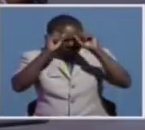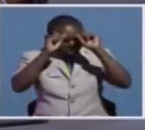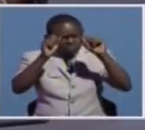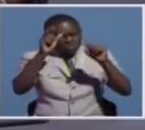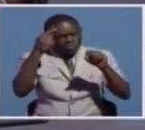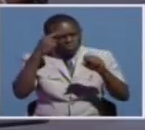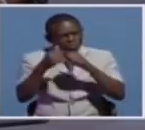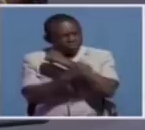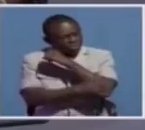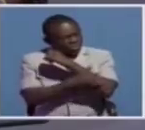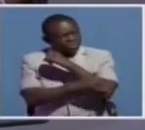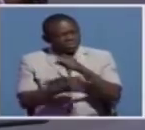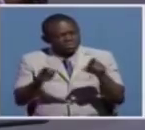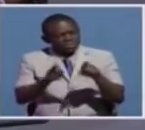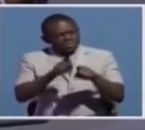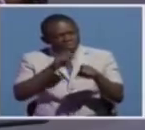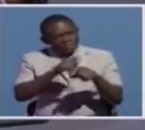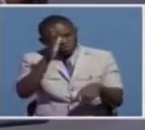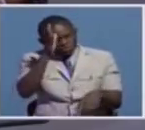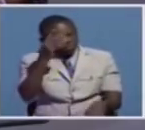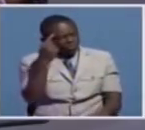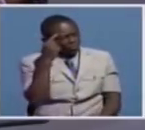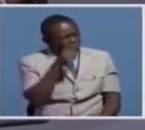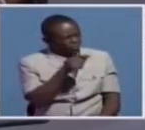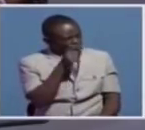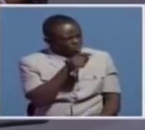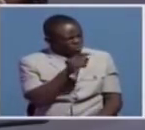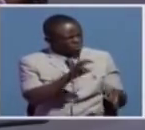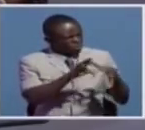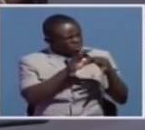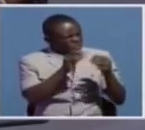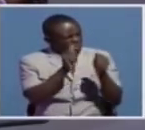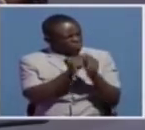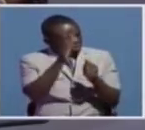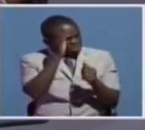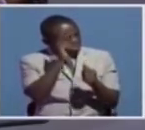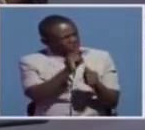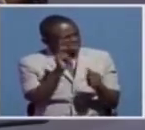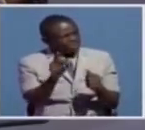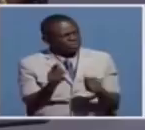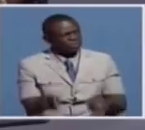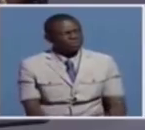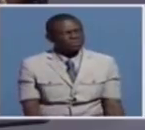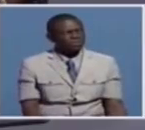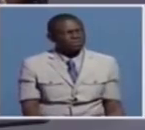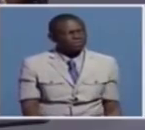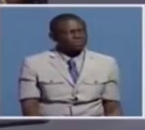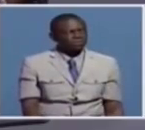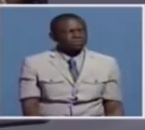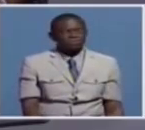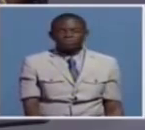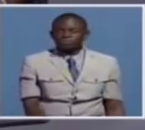this distinction. He was the president. For us now, he was just a father who was